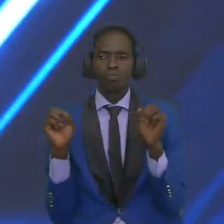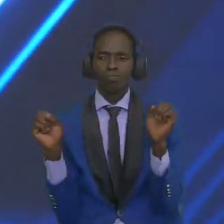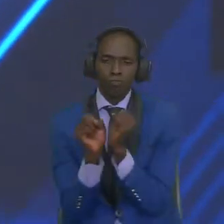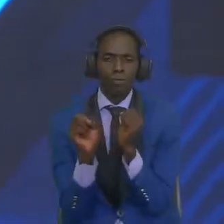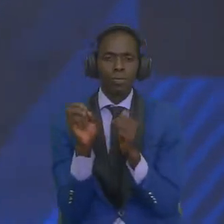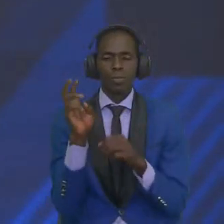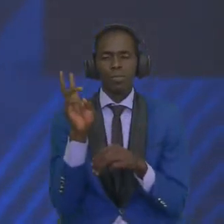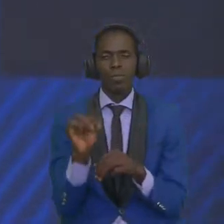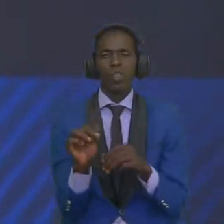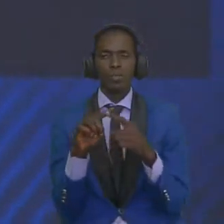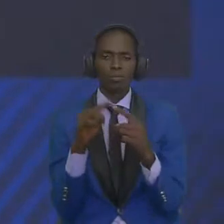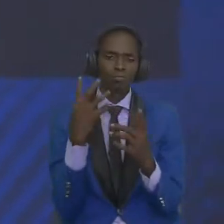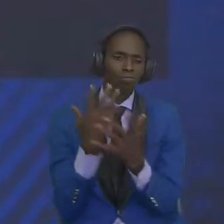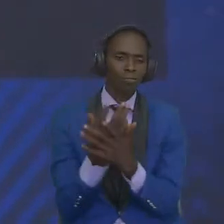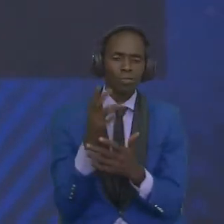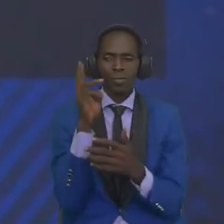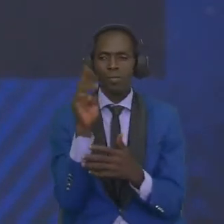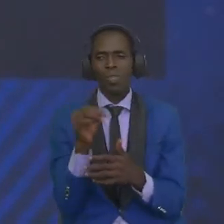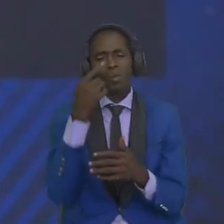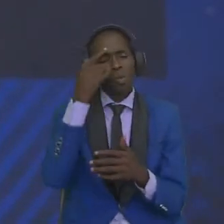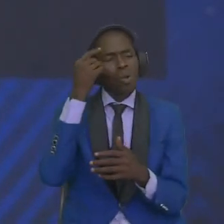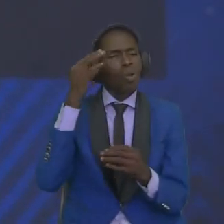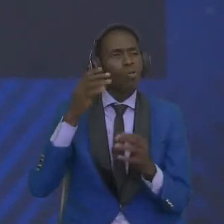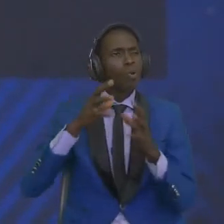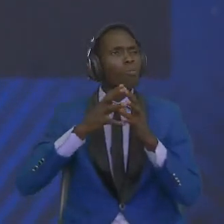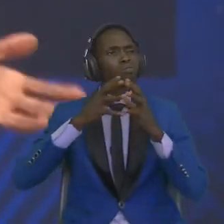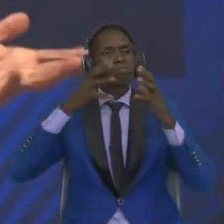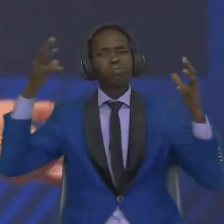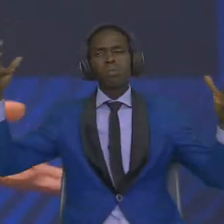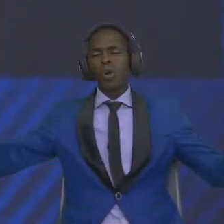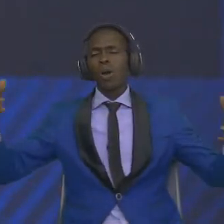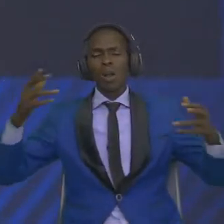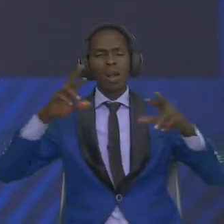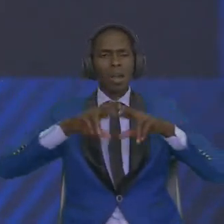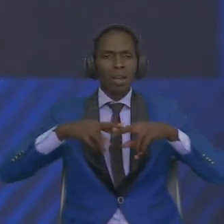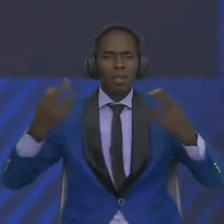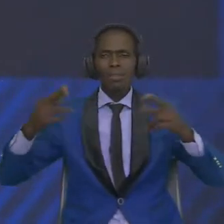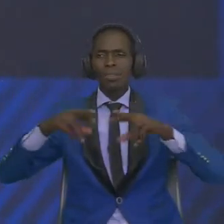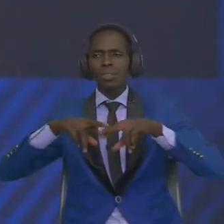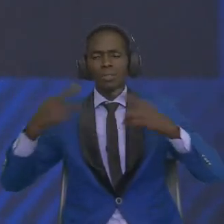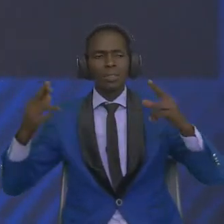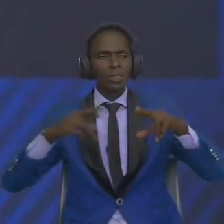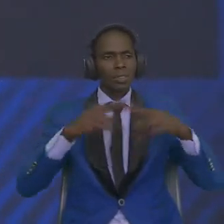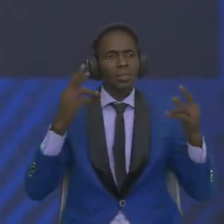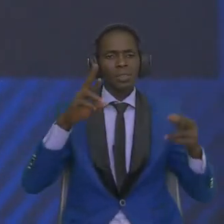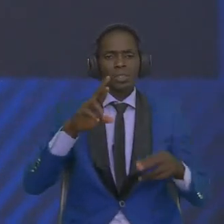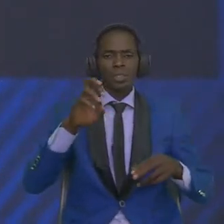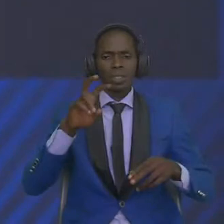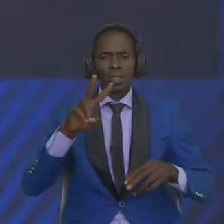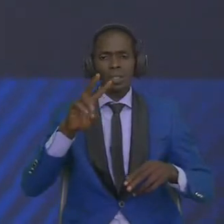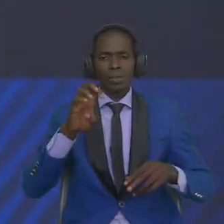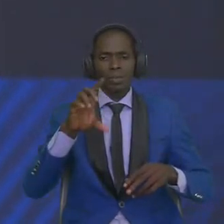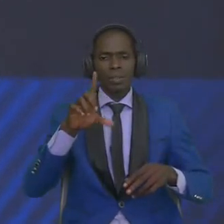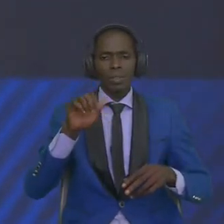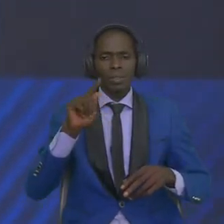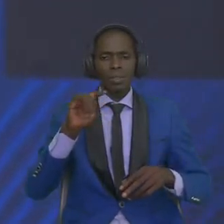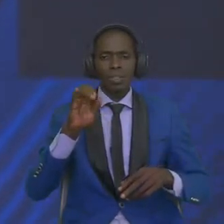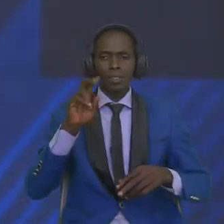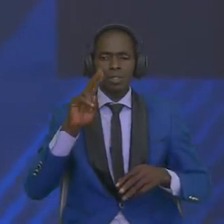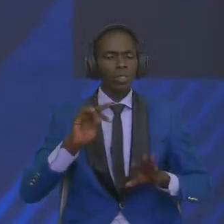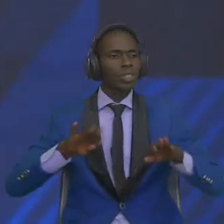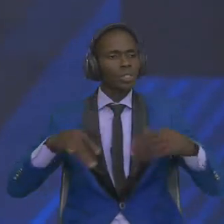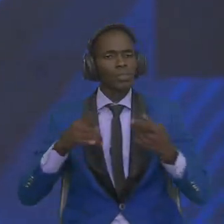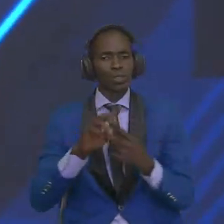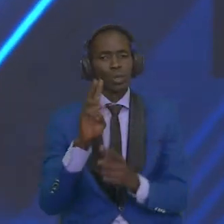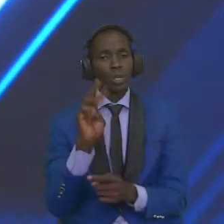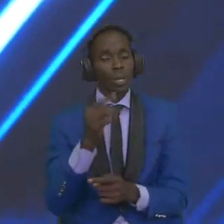buffet him, because of the abundance of revelation that had been given unto him. And because he was